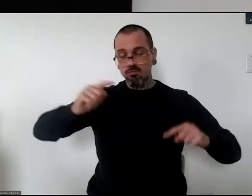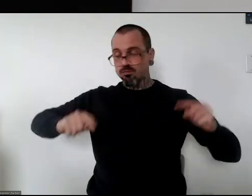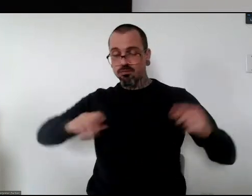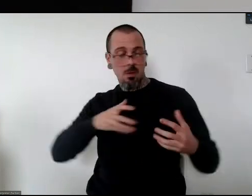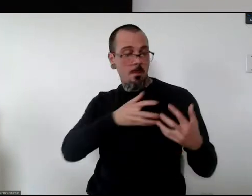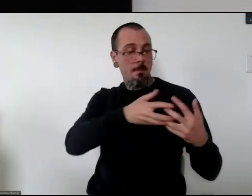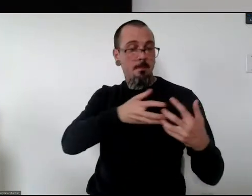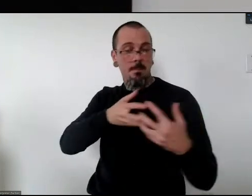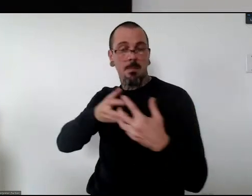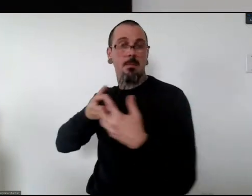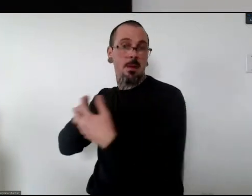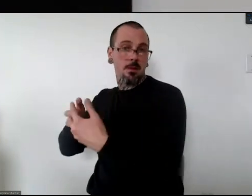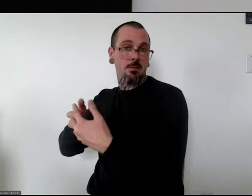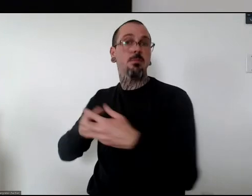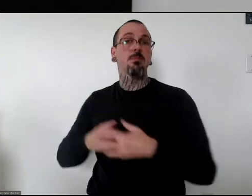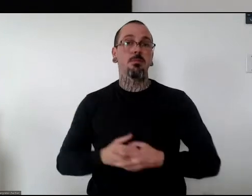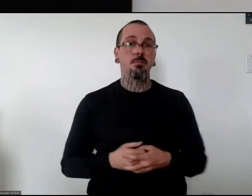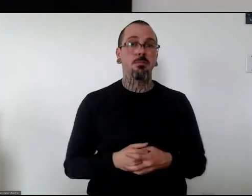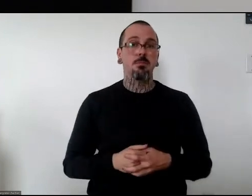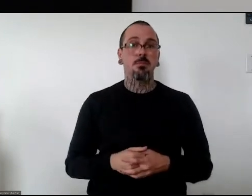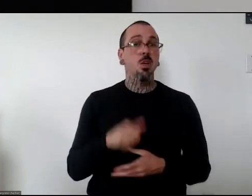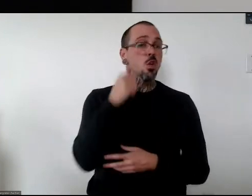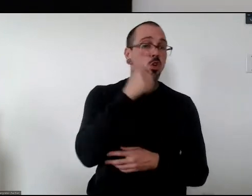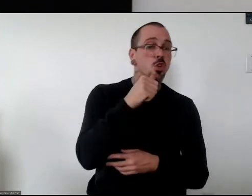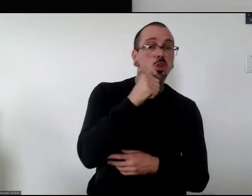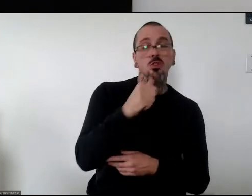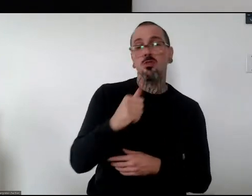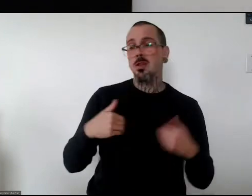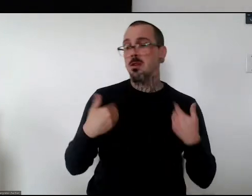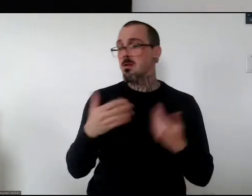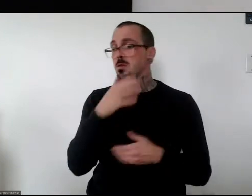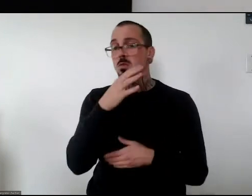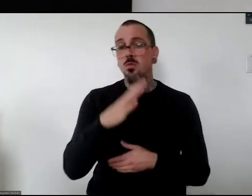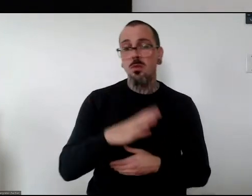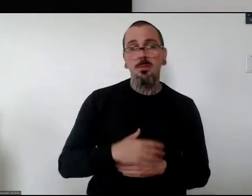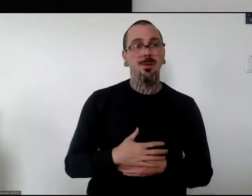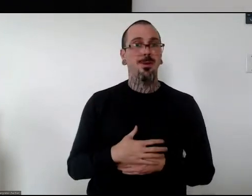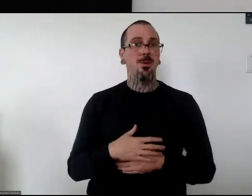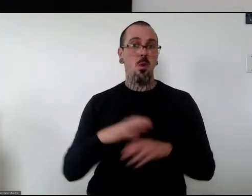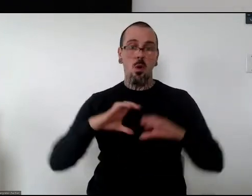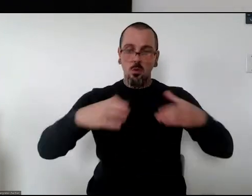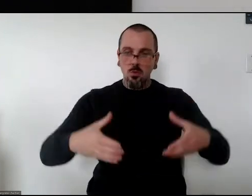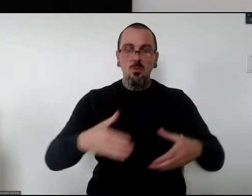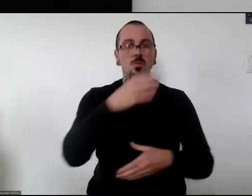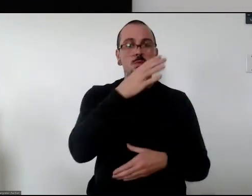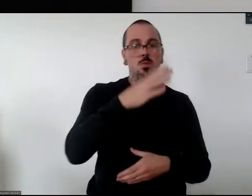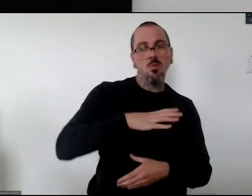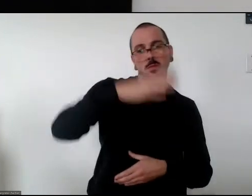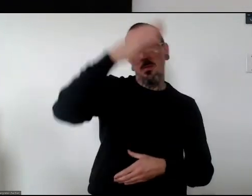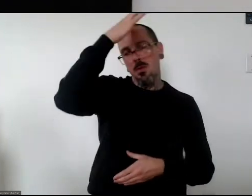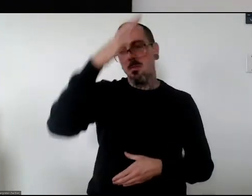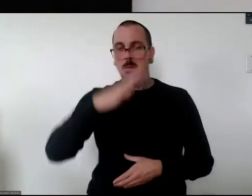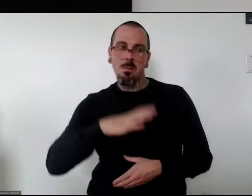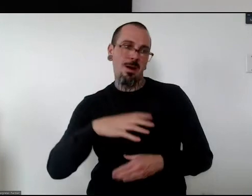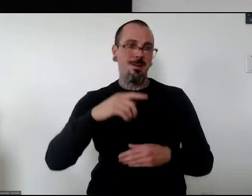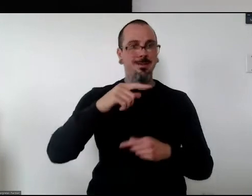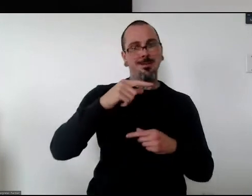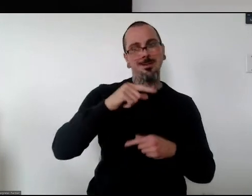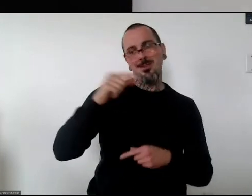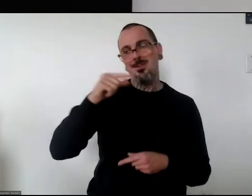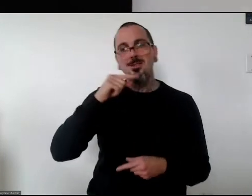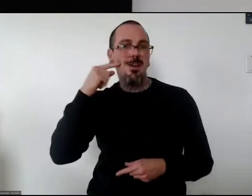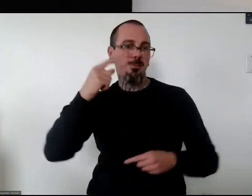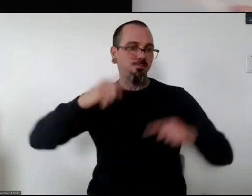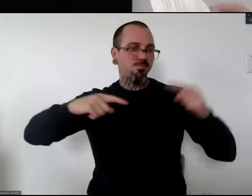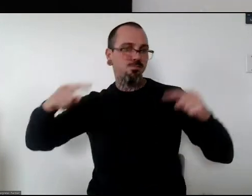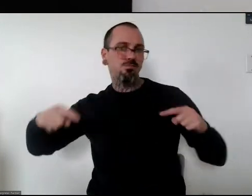for girls and young women, mixed groups, recognizing that issues of consent, gender norms, and emotions